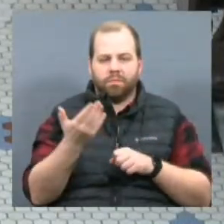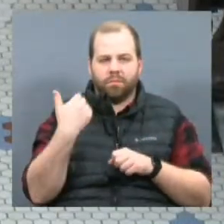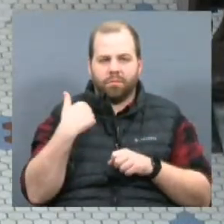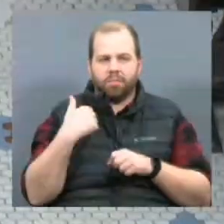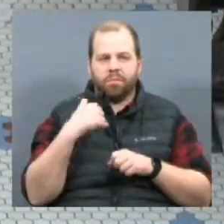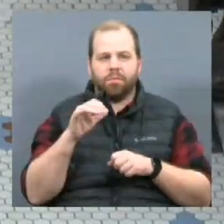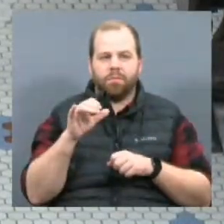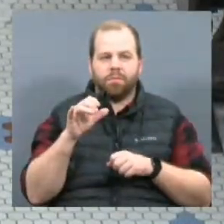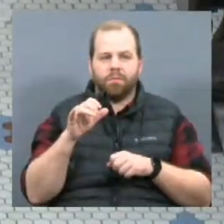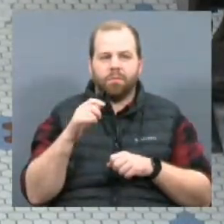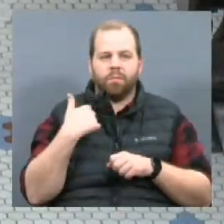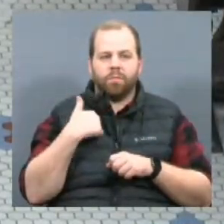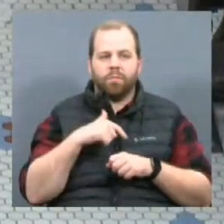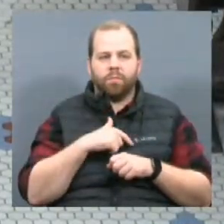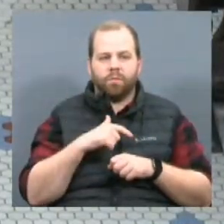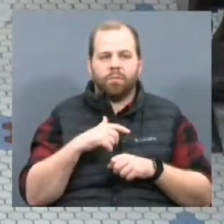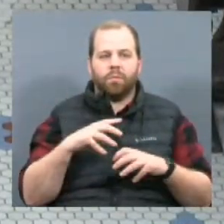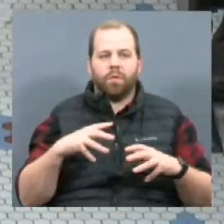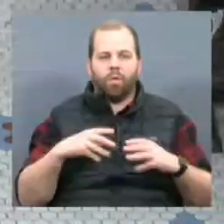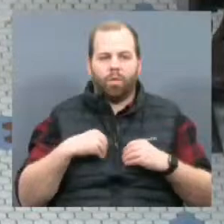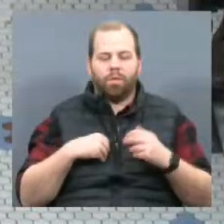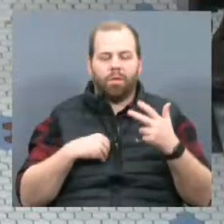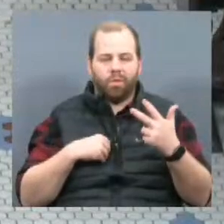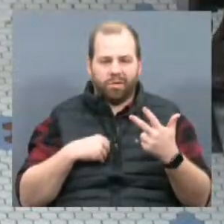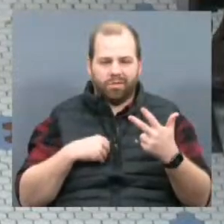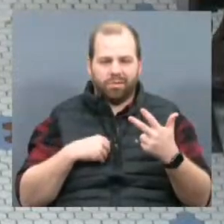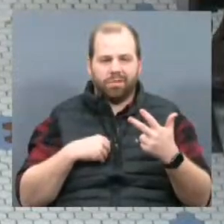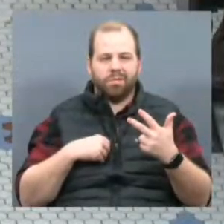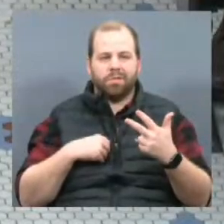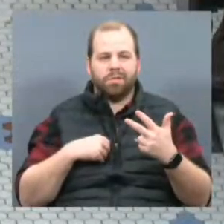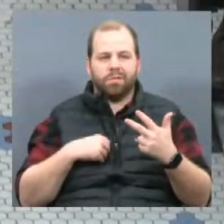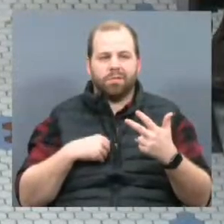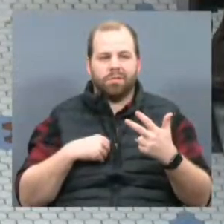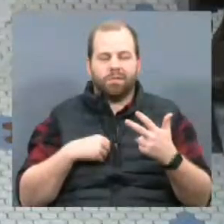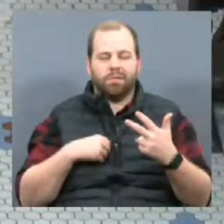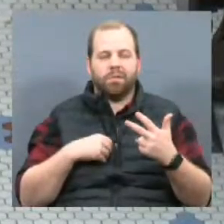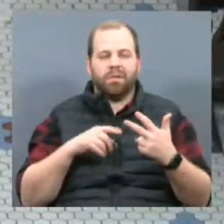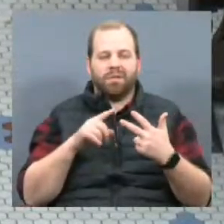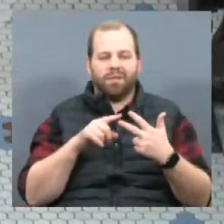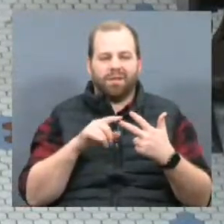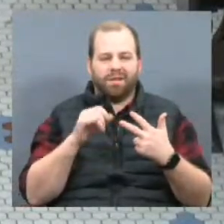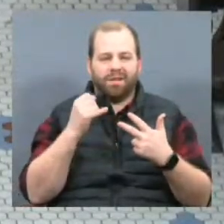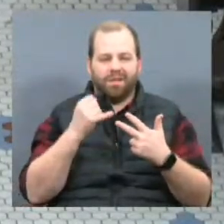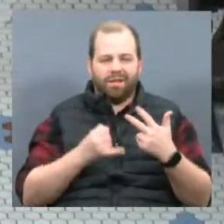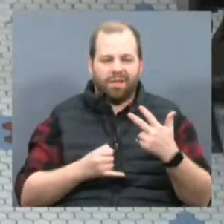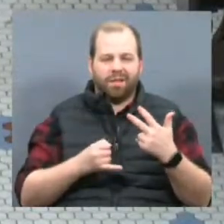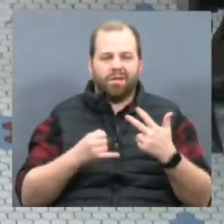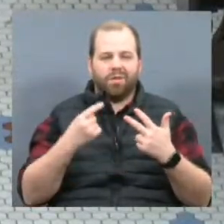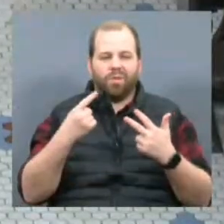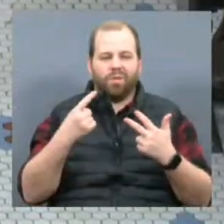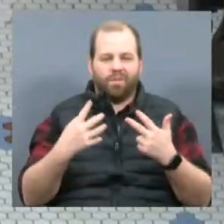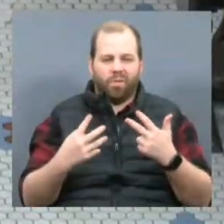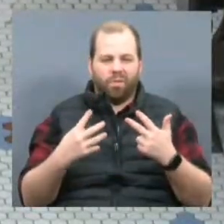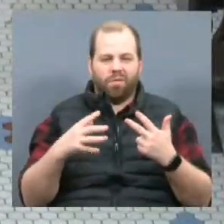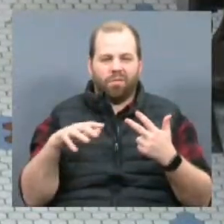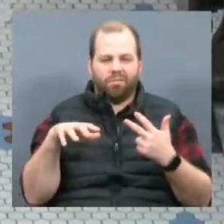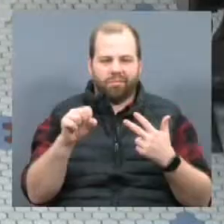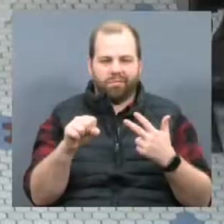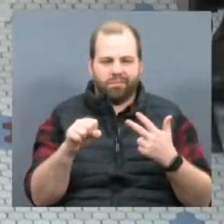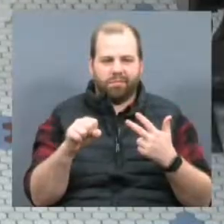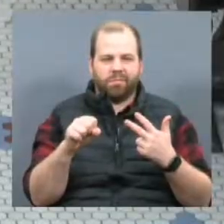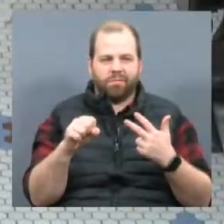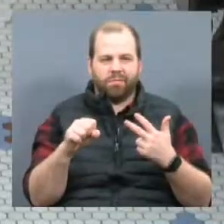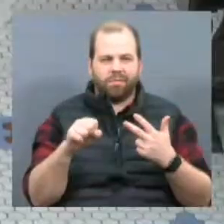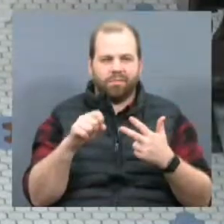was we owned 3 properties, and we just purchased the last quarter of it a couple of years ago. I want to say the other properties have